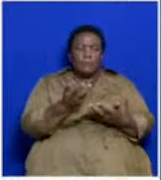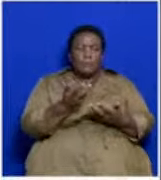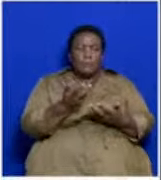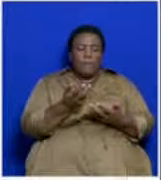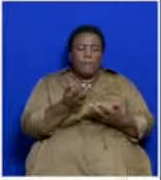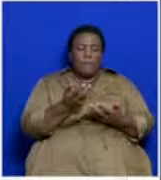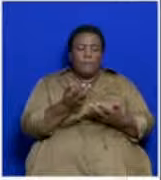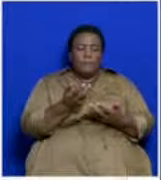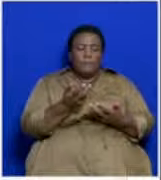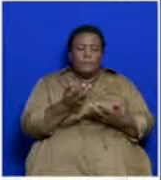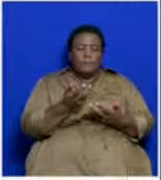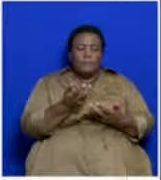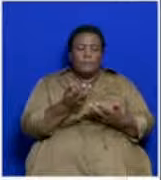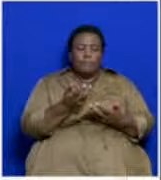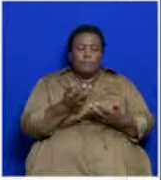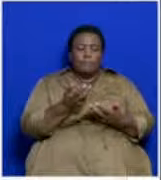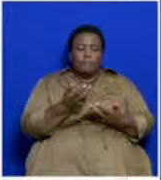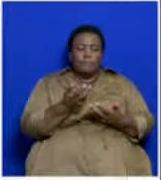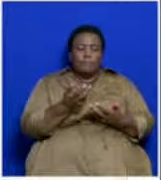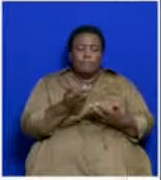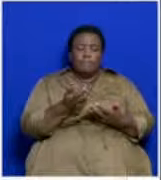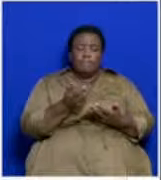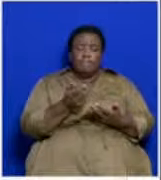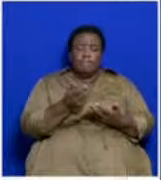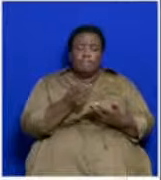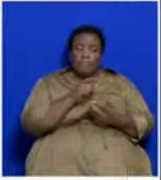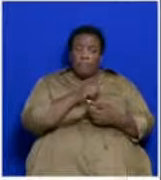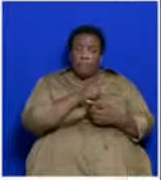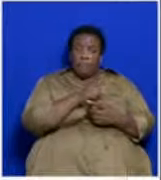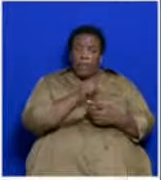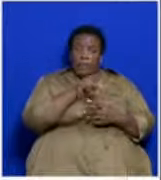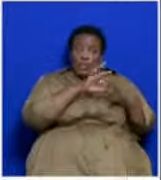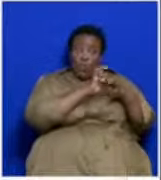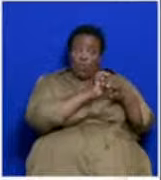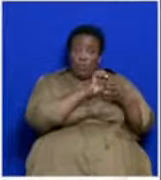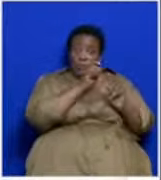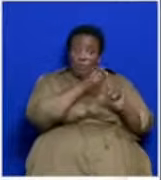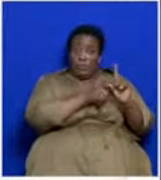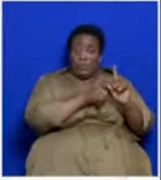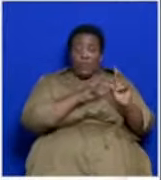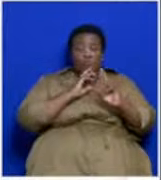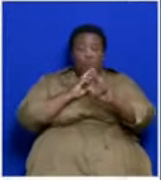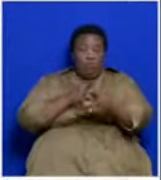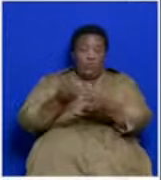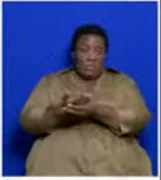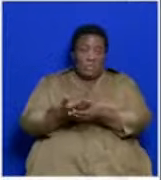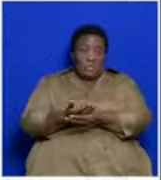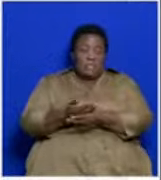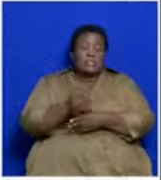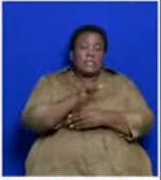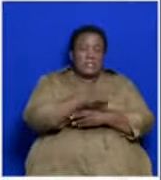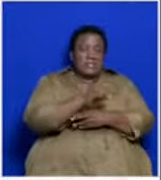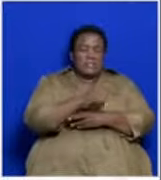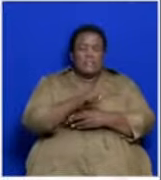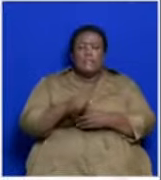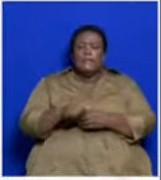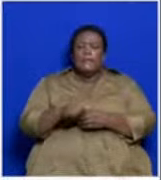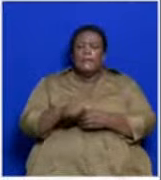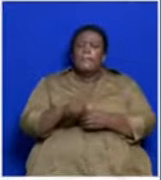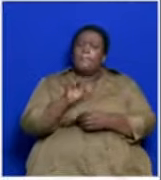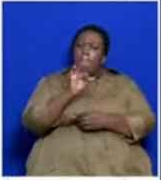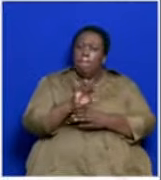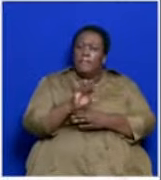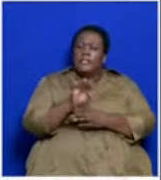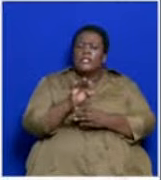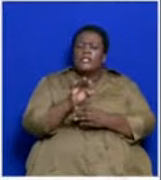Is that the complainant's residence? Yeah, this is the complainant resident. There are 3 photos. Are you able to identify any